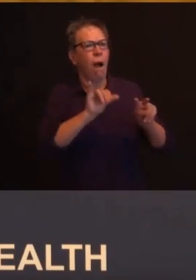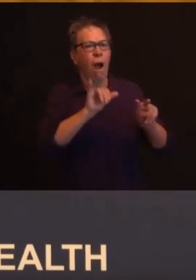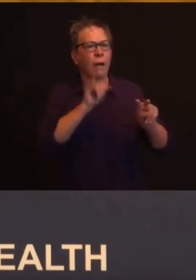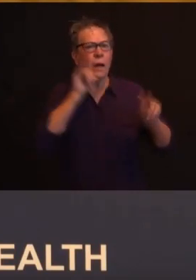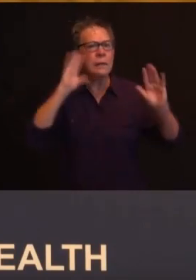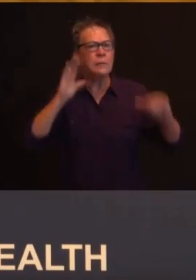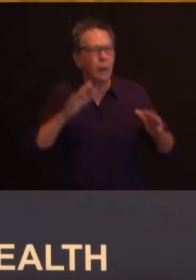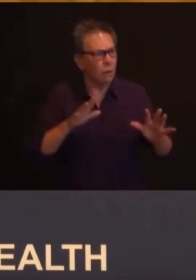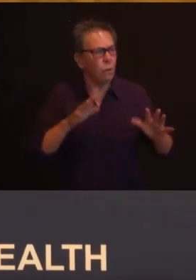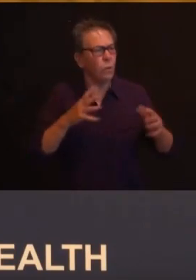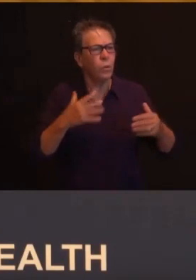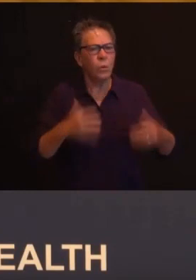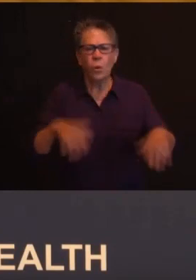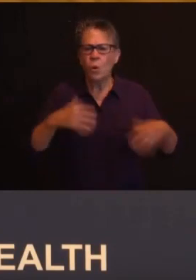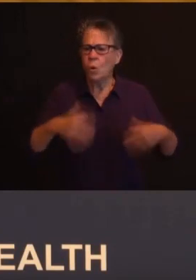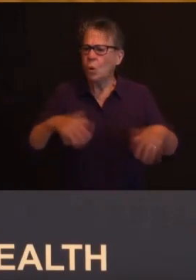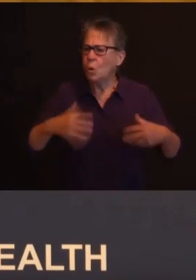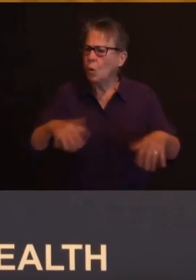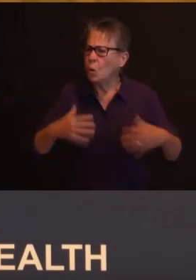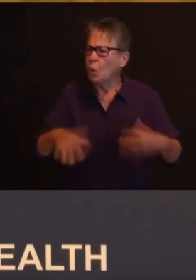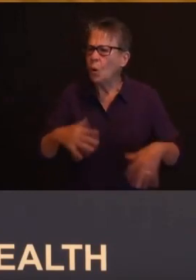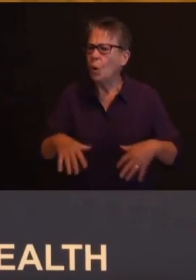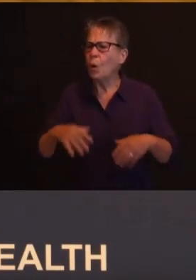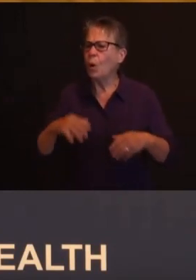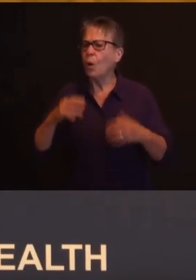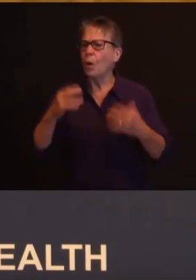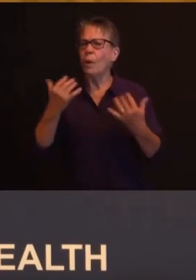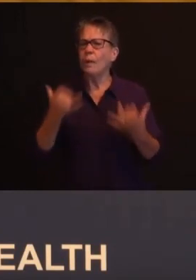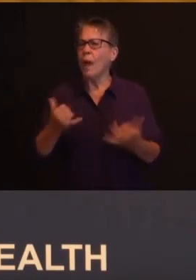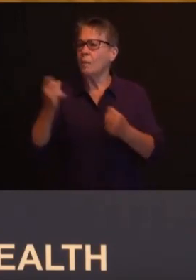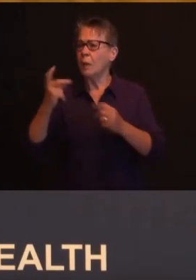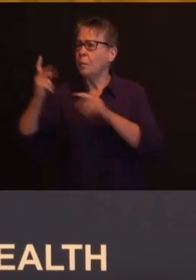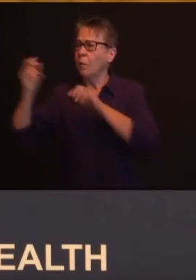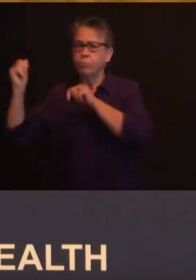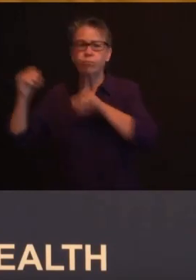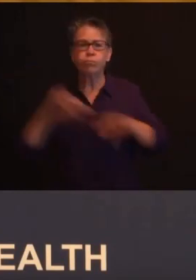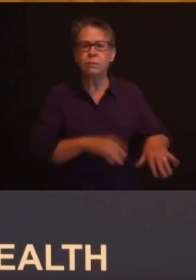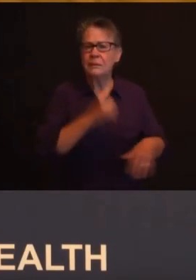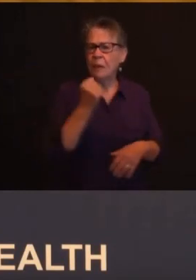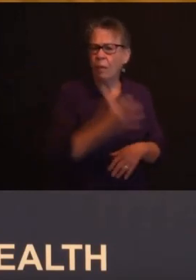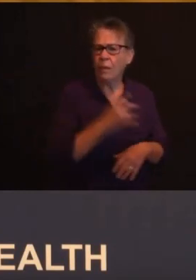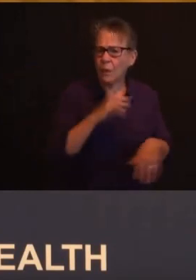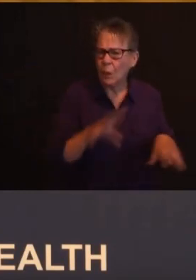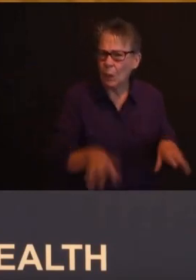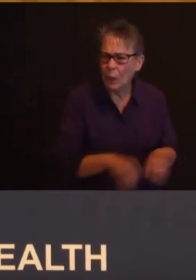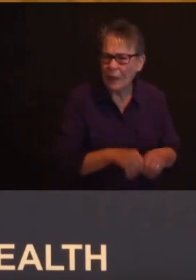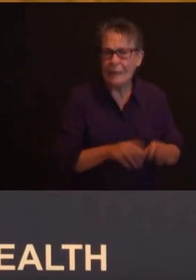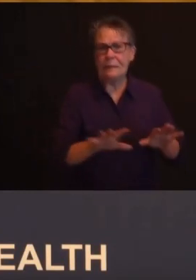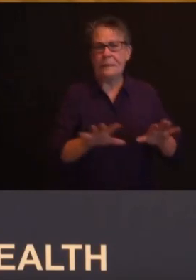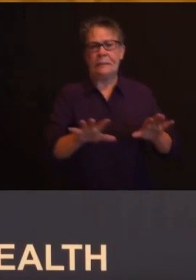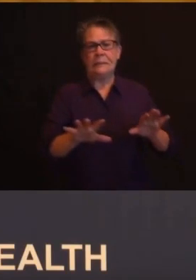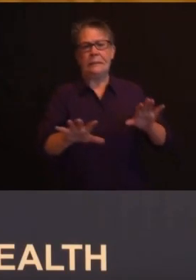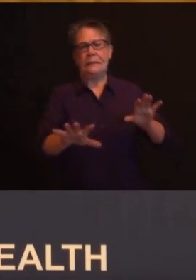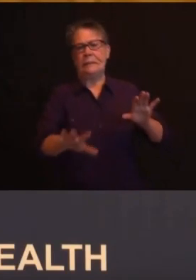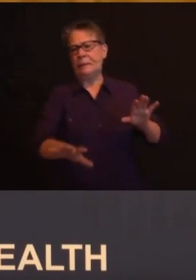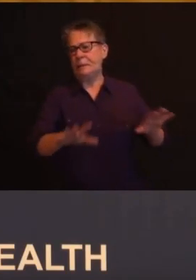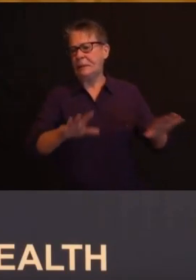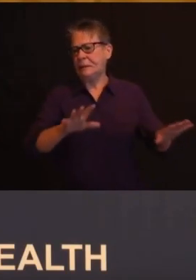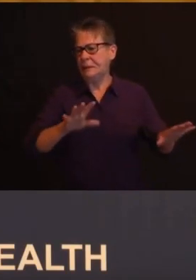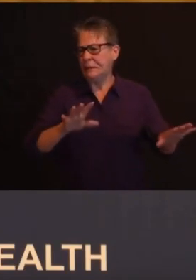the reality that Hoboken lived through. You and I were talking about Cape May, you know, and so we're now